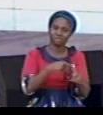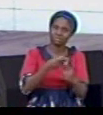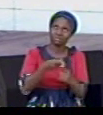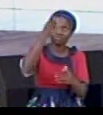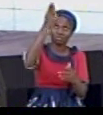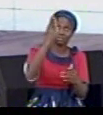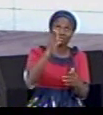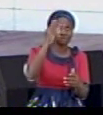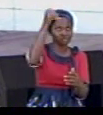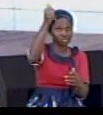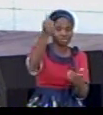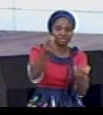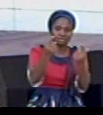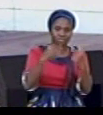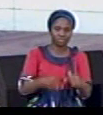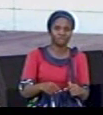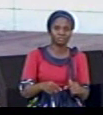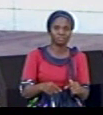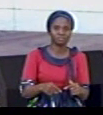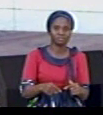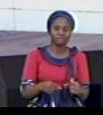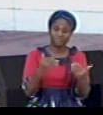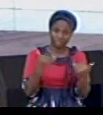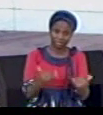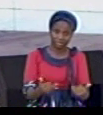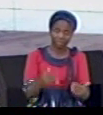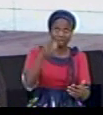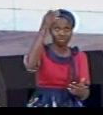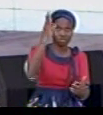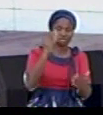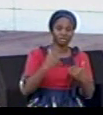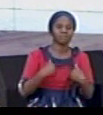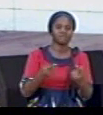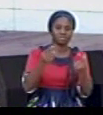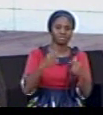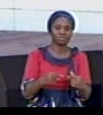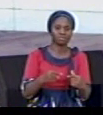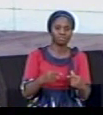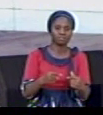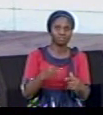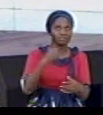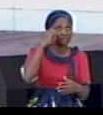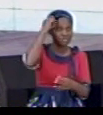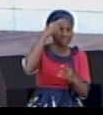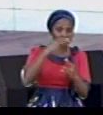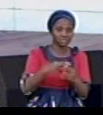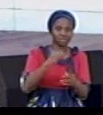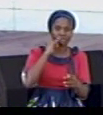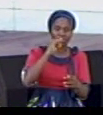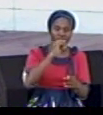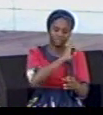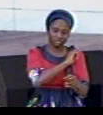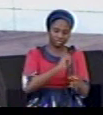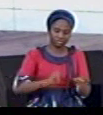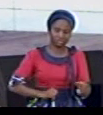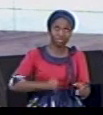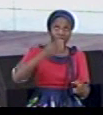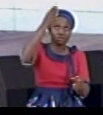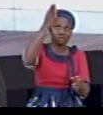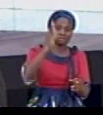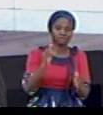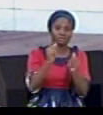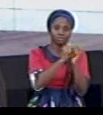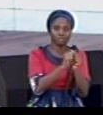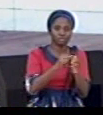now God has come. His name is Emmanuel, God with us. Now